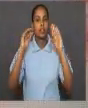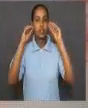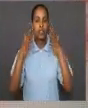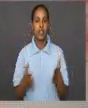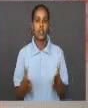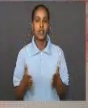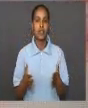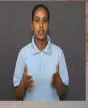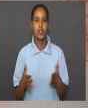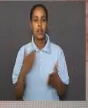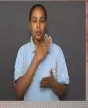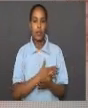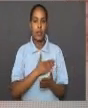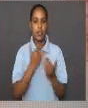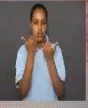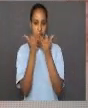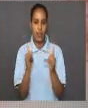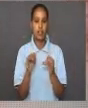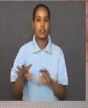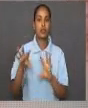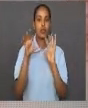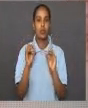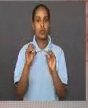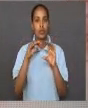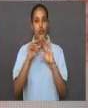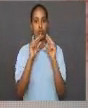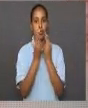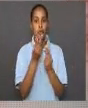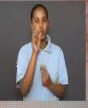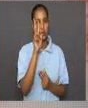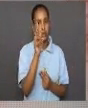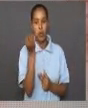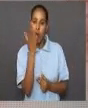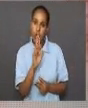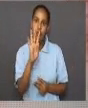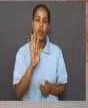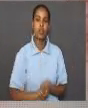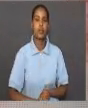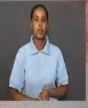Teacher, please divide the students into groups of 3 or 4.